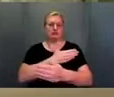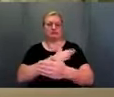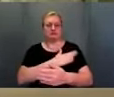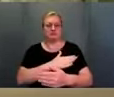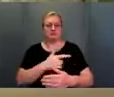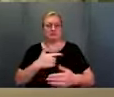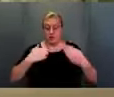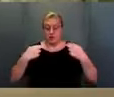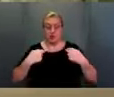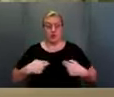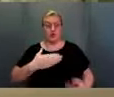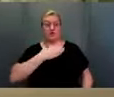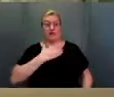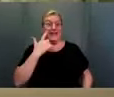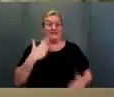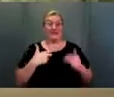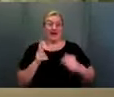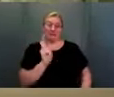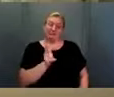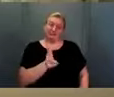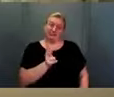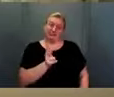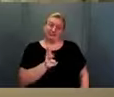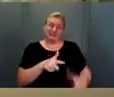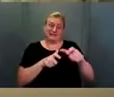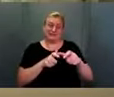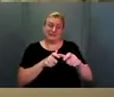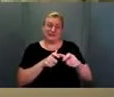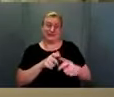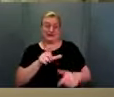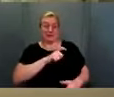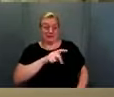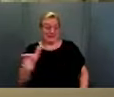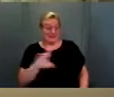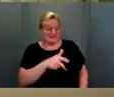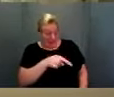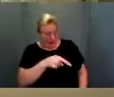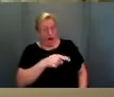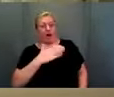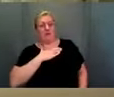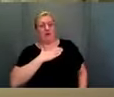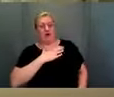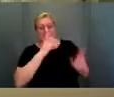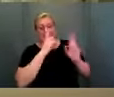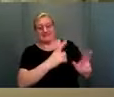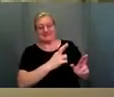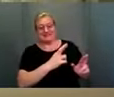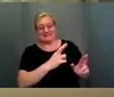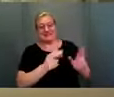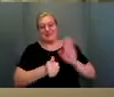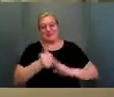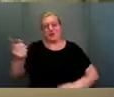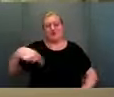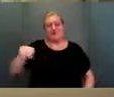uniform so that if I get pulled over for speeding by the state trooper, they'd give me a warning because most of them were all retired servicemen.